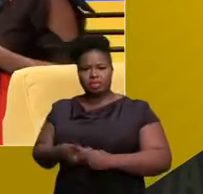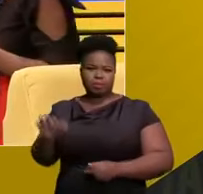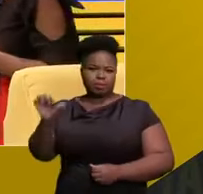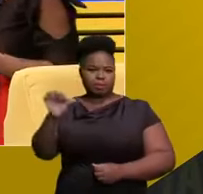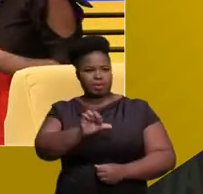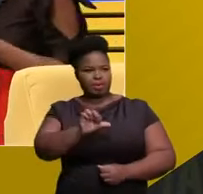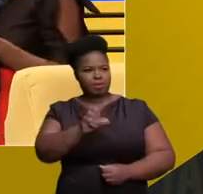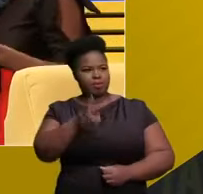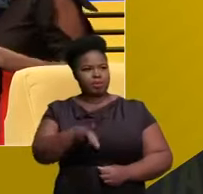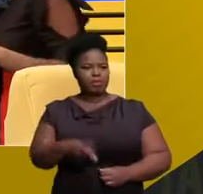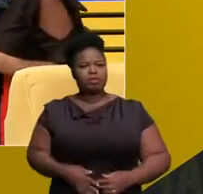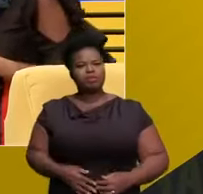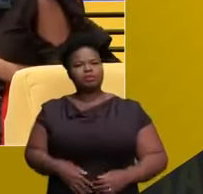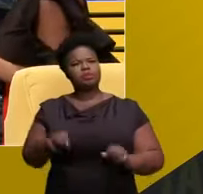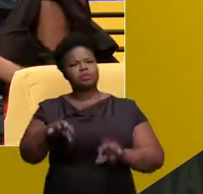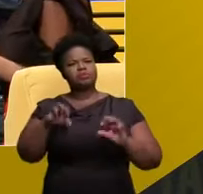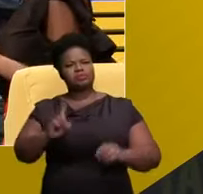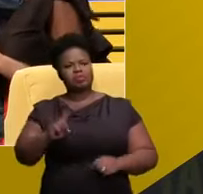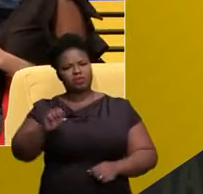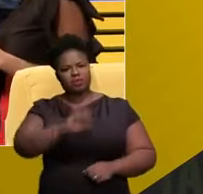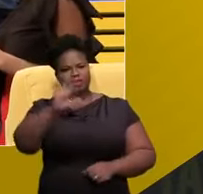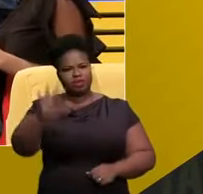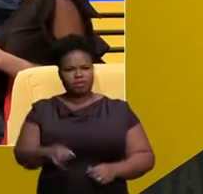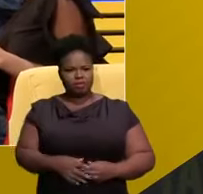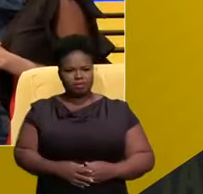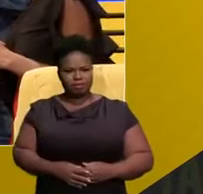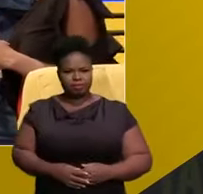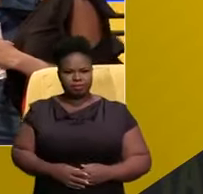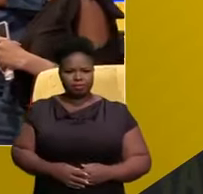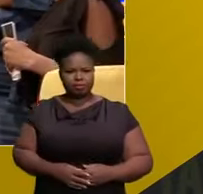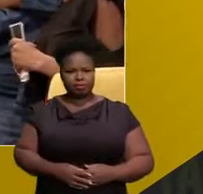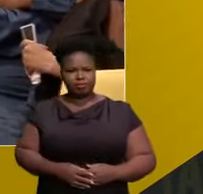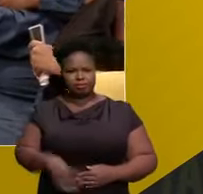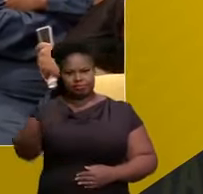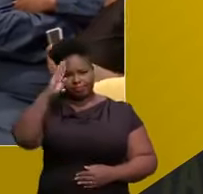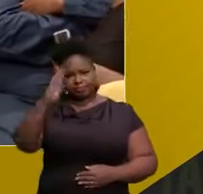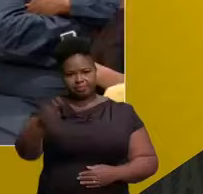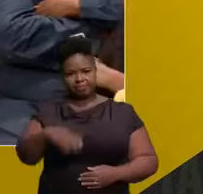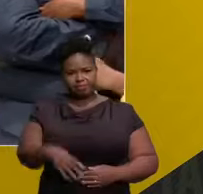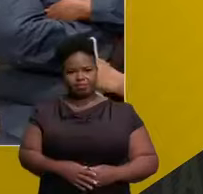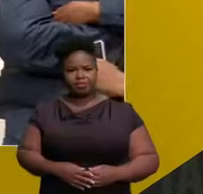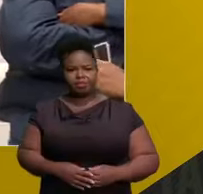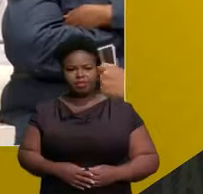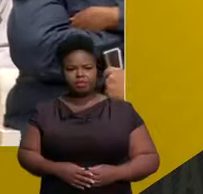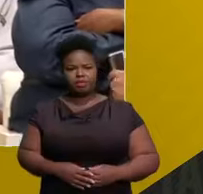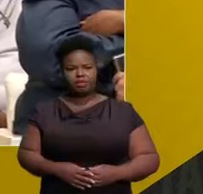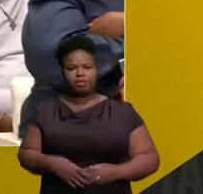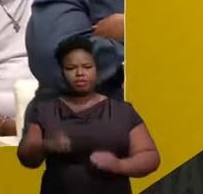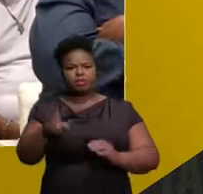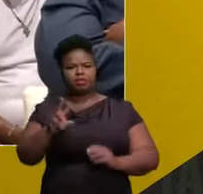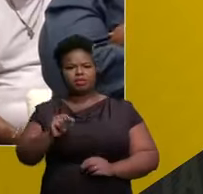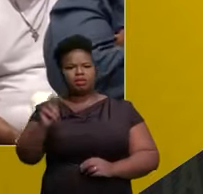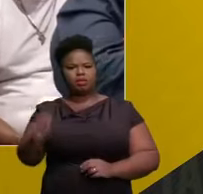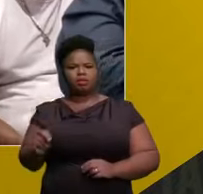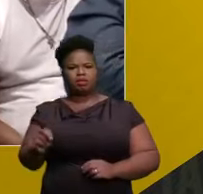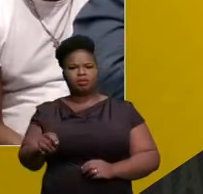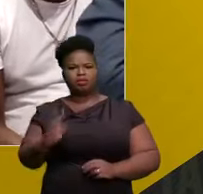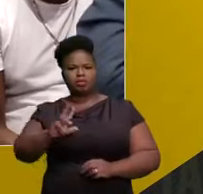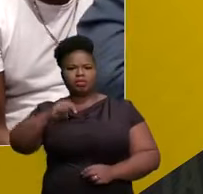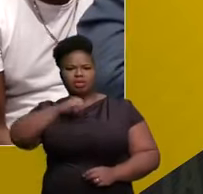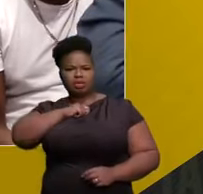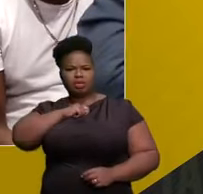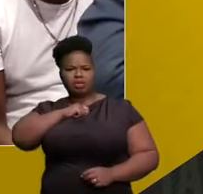that side, Melody. Seswaka, Uchaba Ying in South Africa. Sanibona usonto aphakathi eNewcastle.